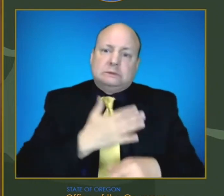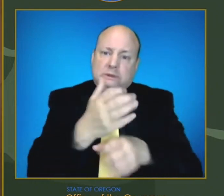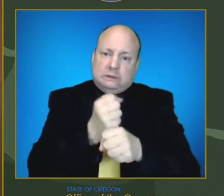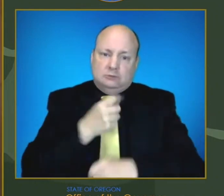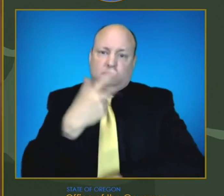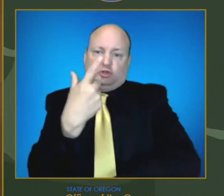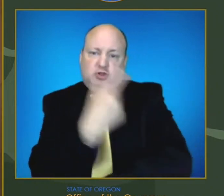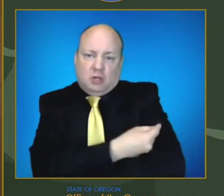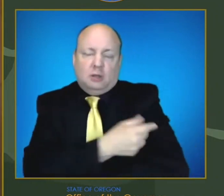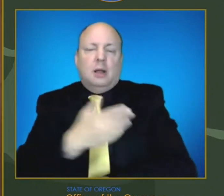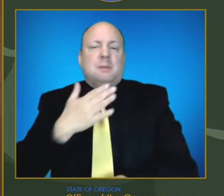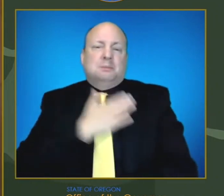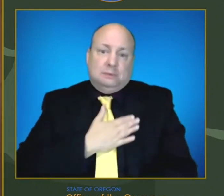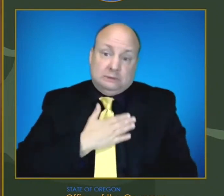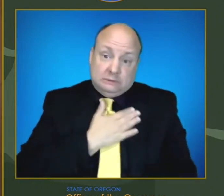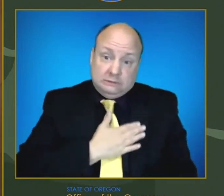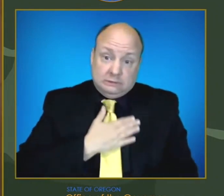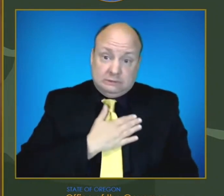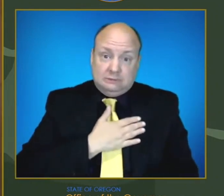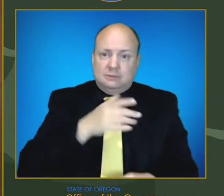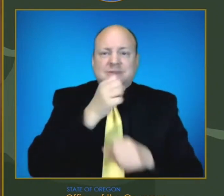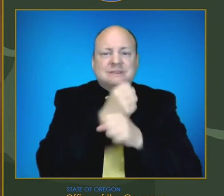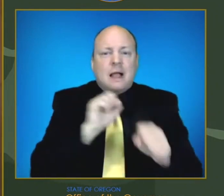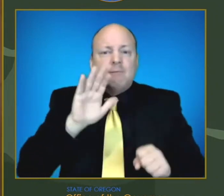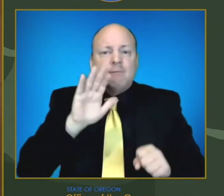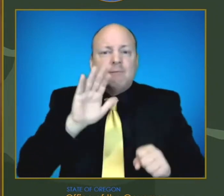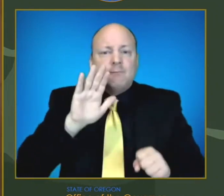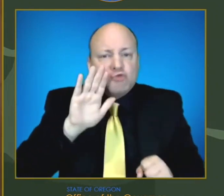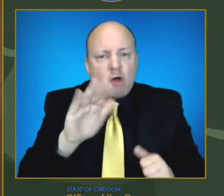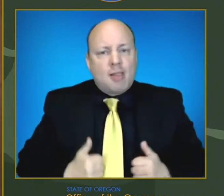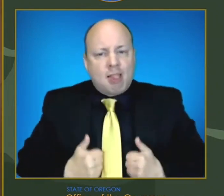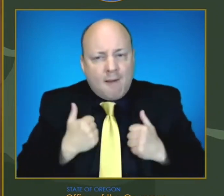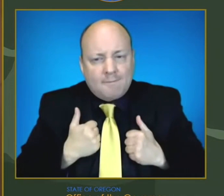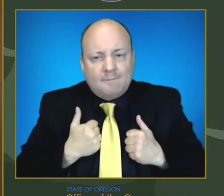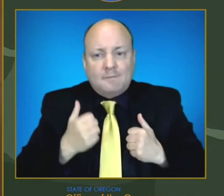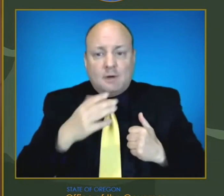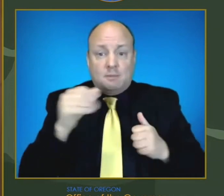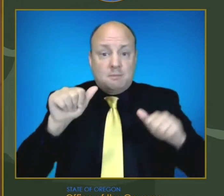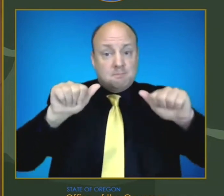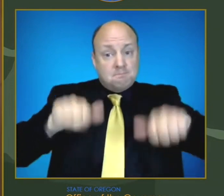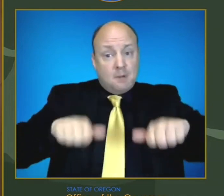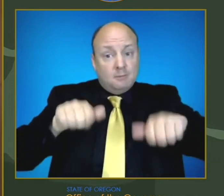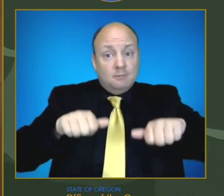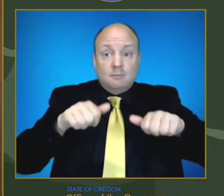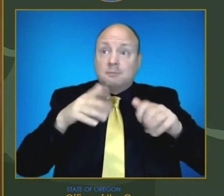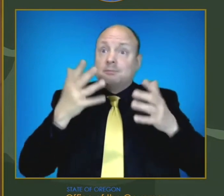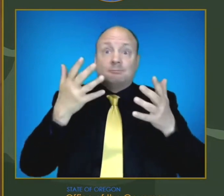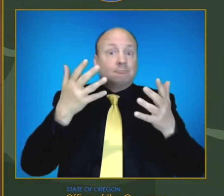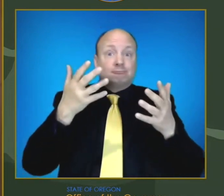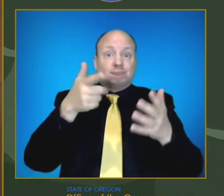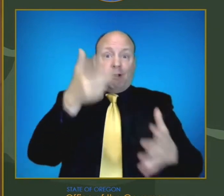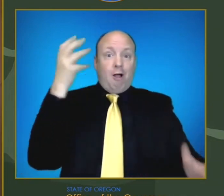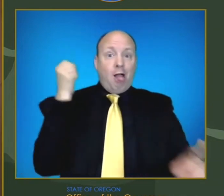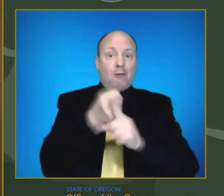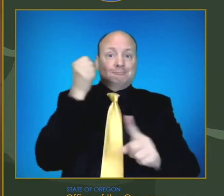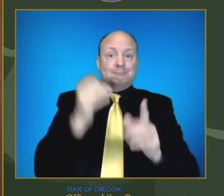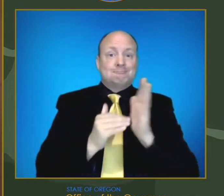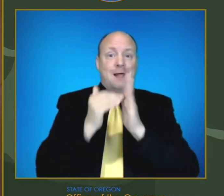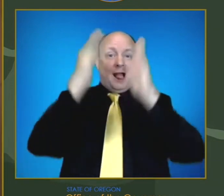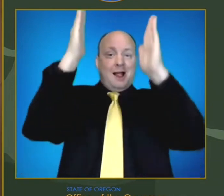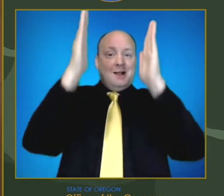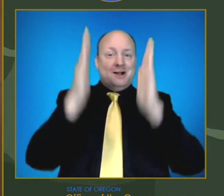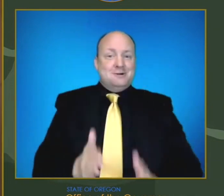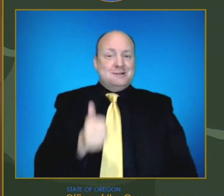save your life and just maybe make you a millionaire. I've invited Dr. Ashby Monk of